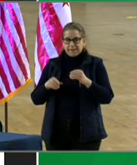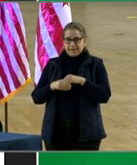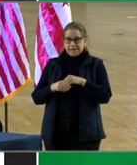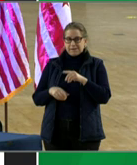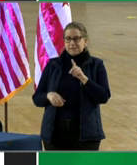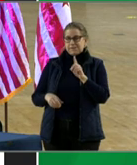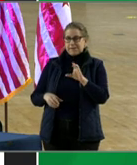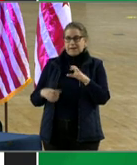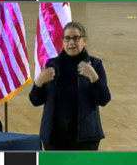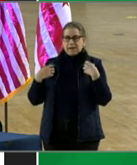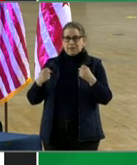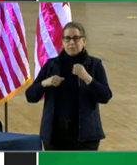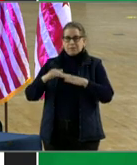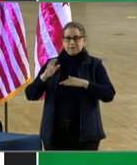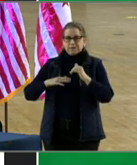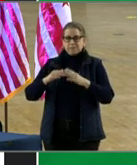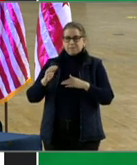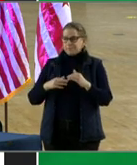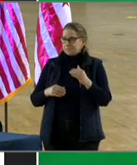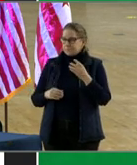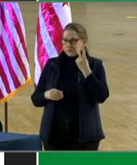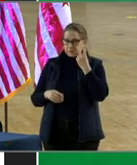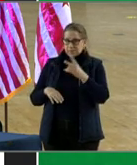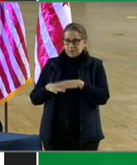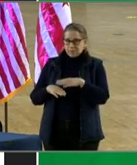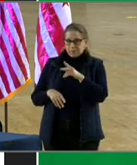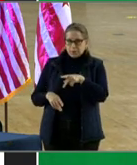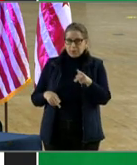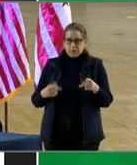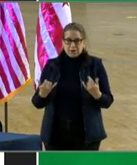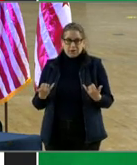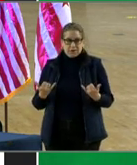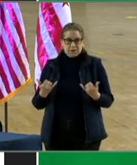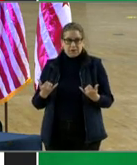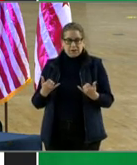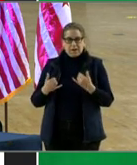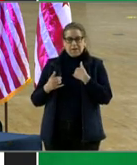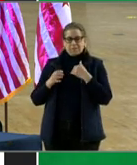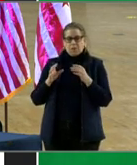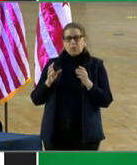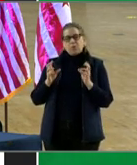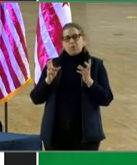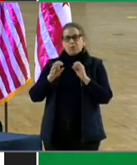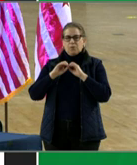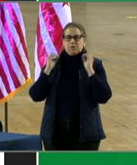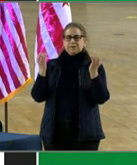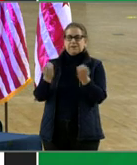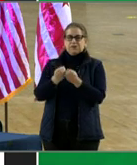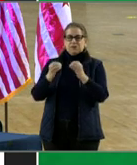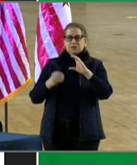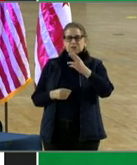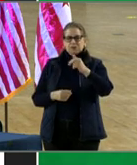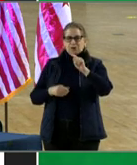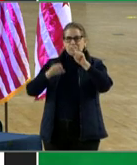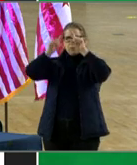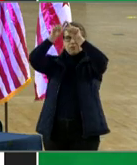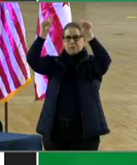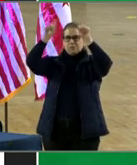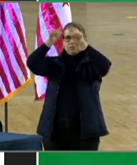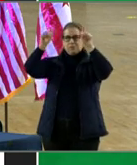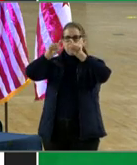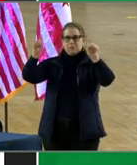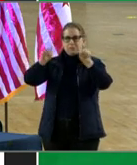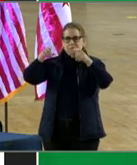before you just demonstrates the organization of our Emergency Operations Center and also how the